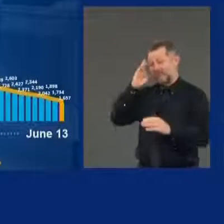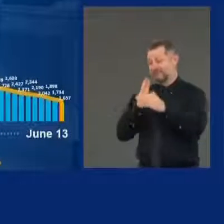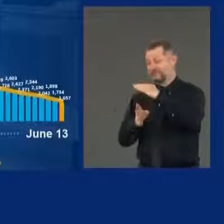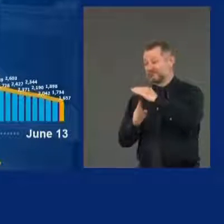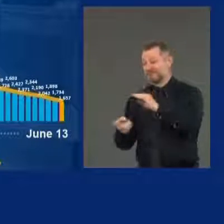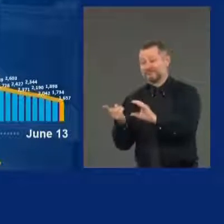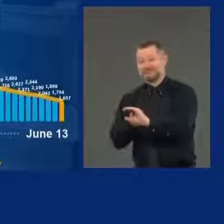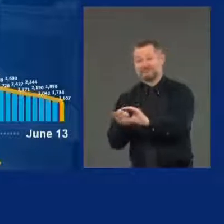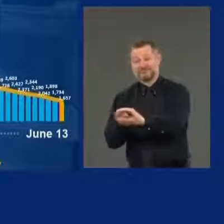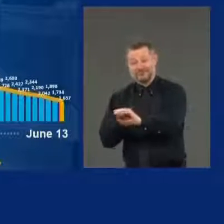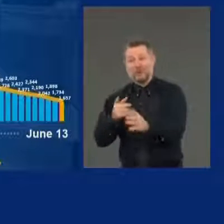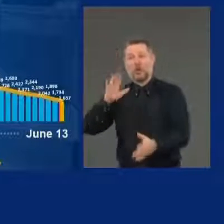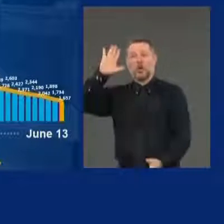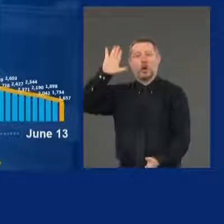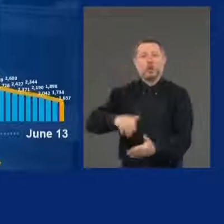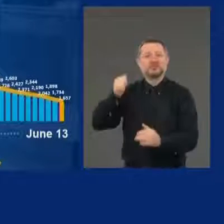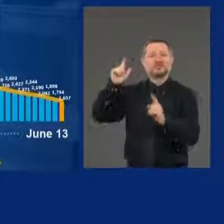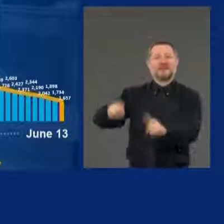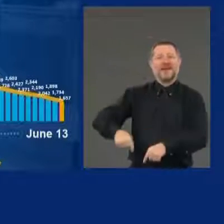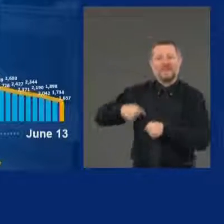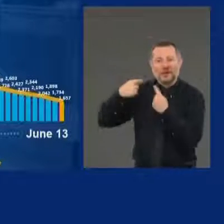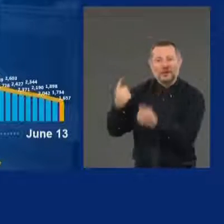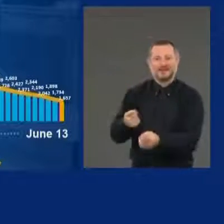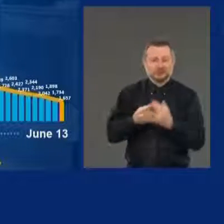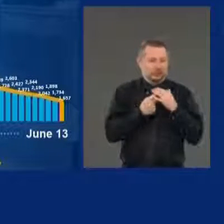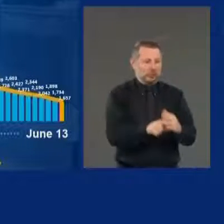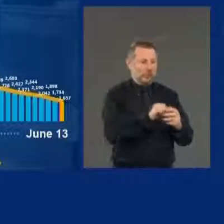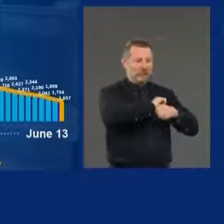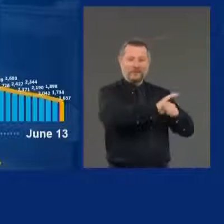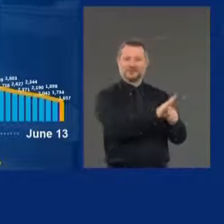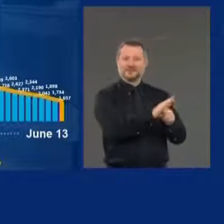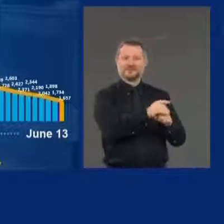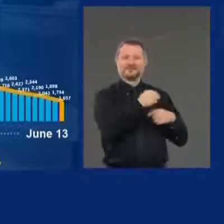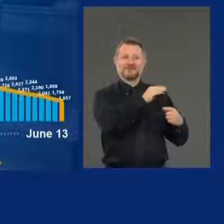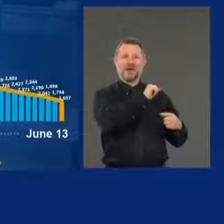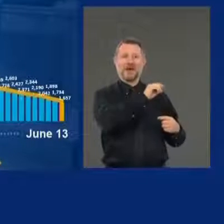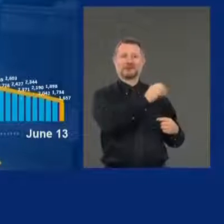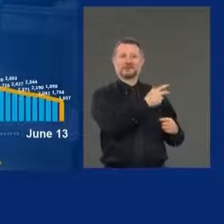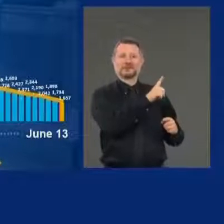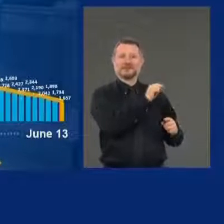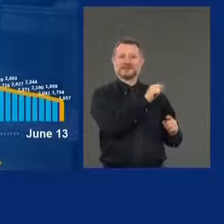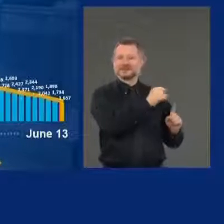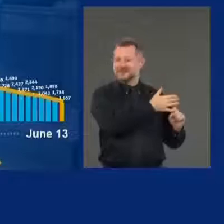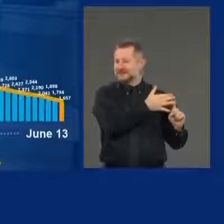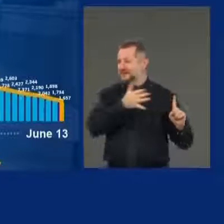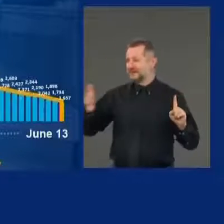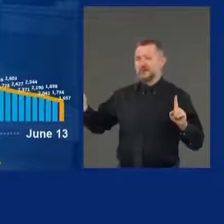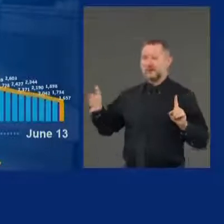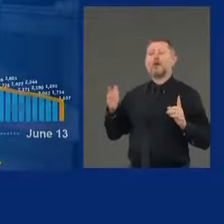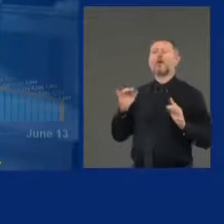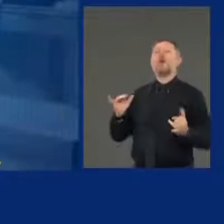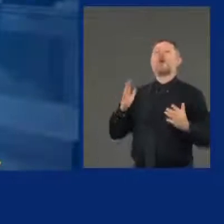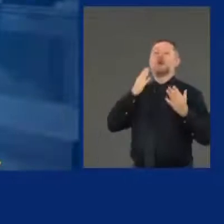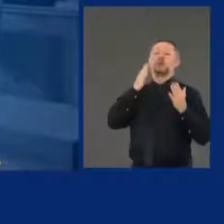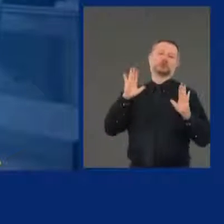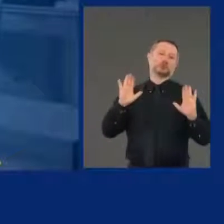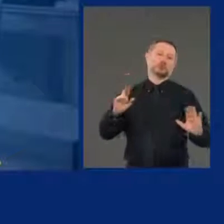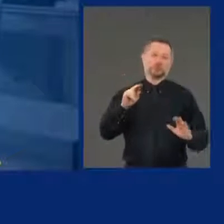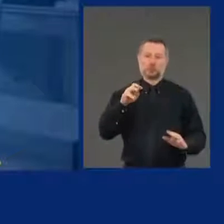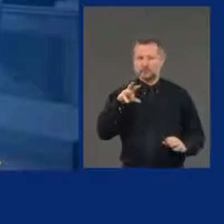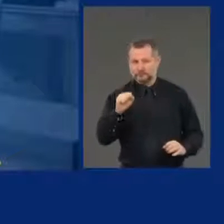level since we started this horrific journey. So that is great news, 1,600